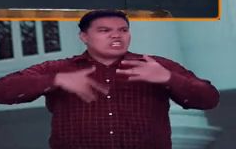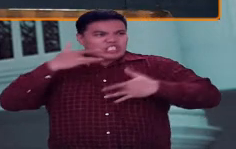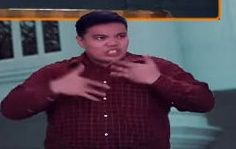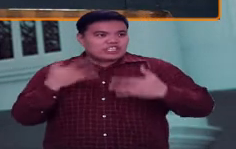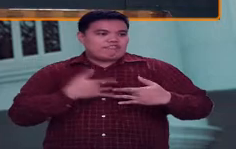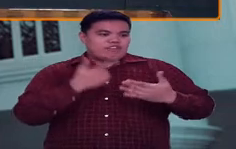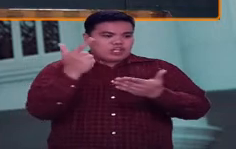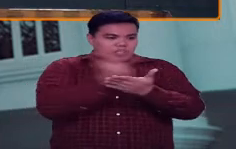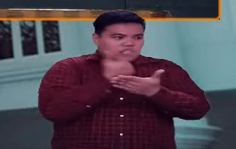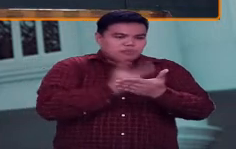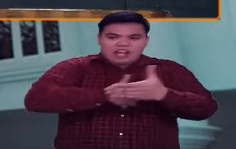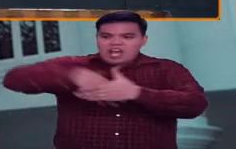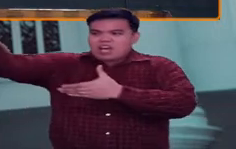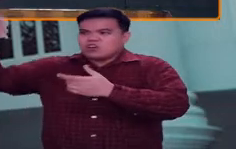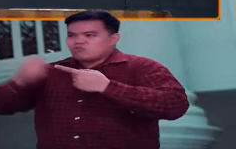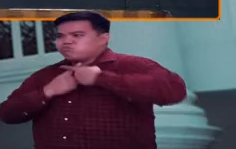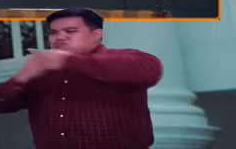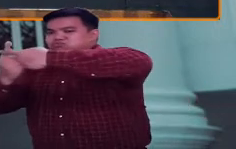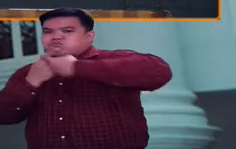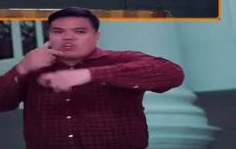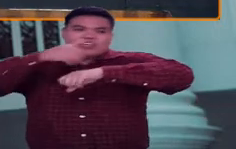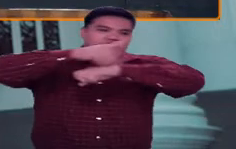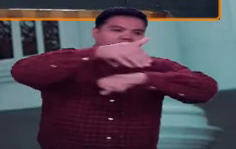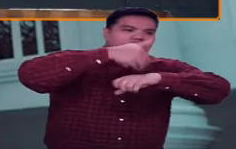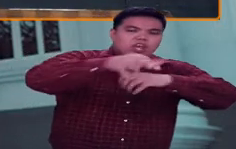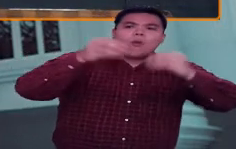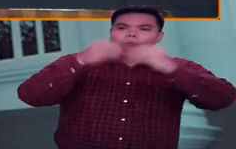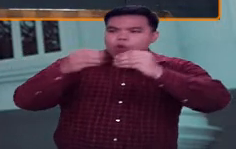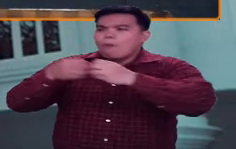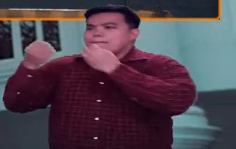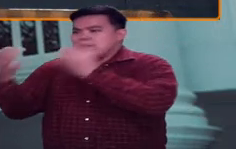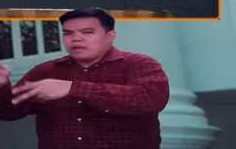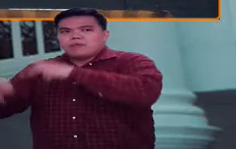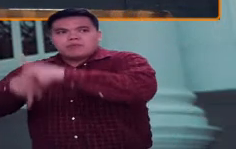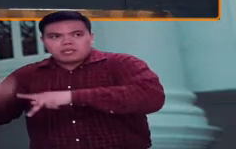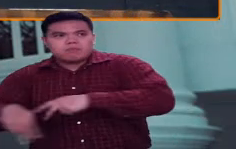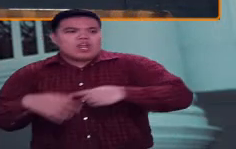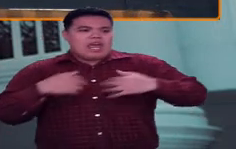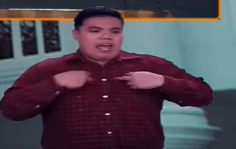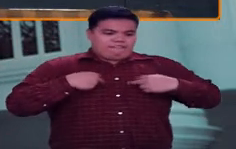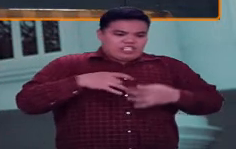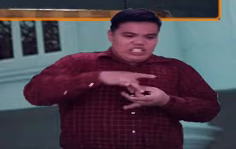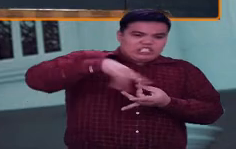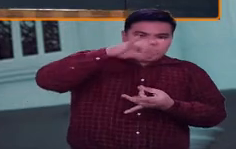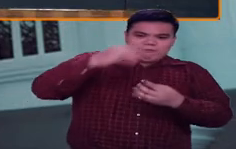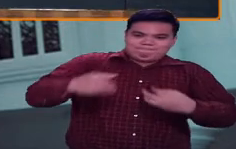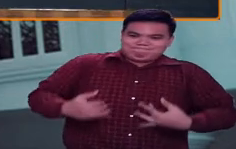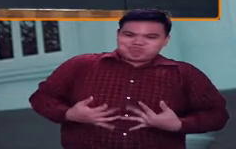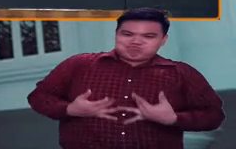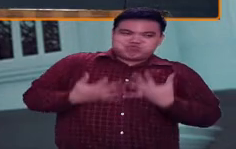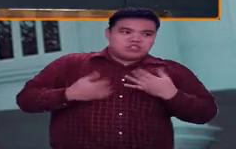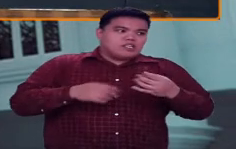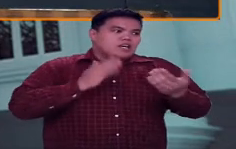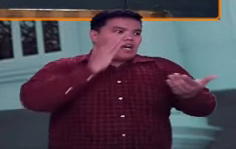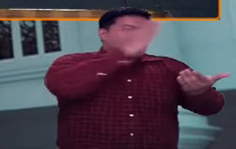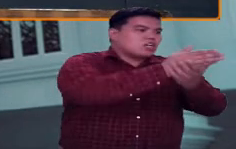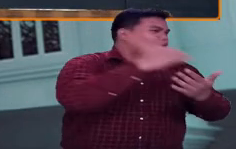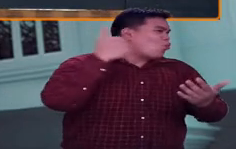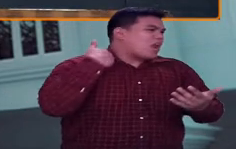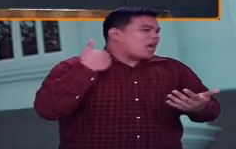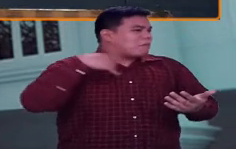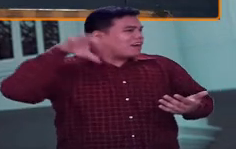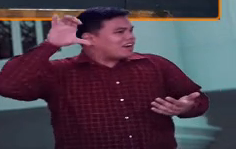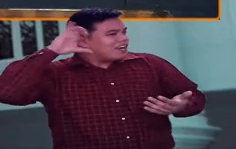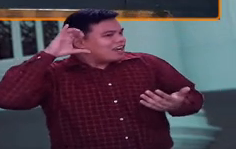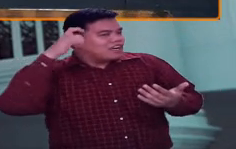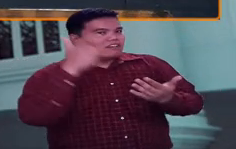for the gospel to go out. You are sending people out who have a pioneer spirit to go to places that many people have never heard